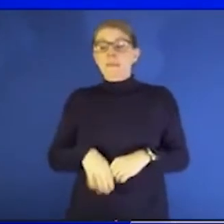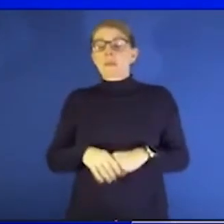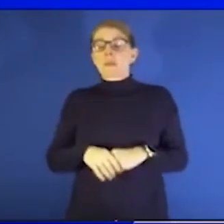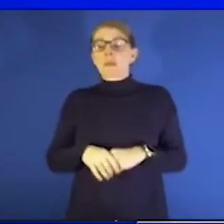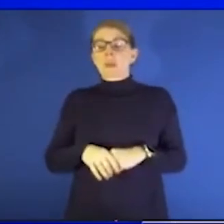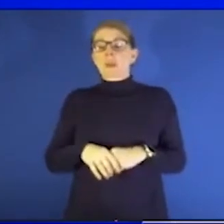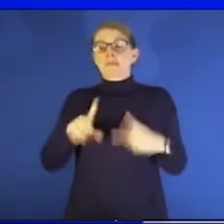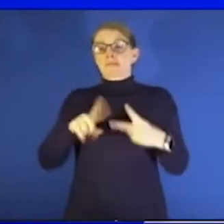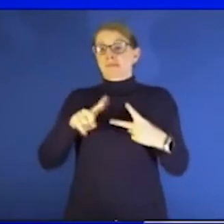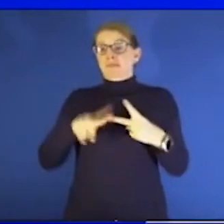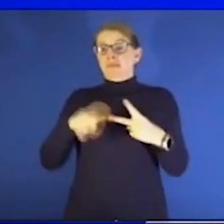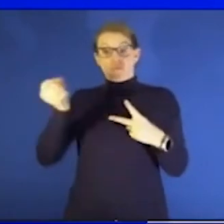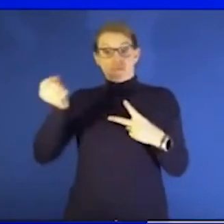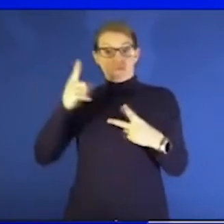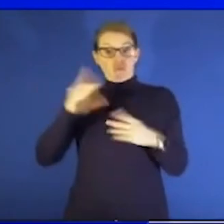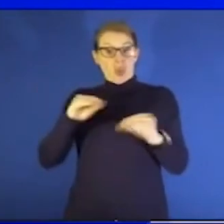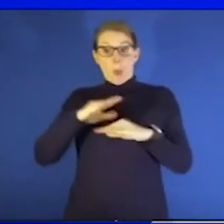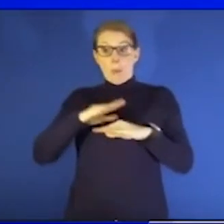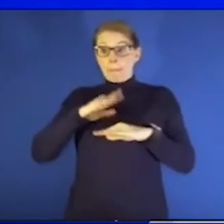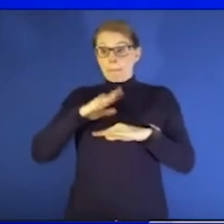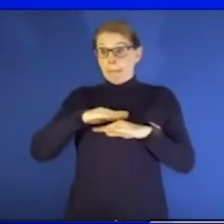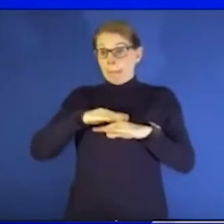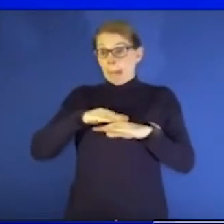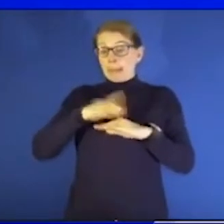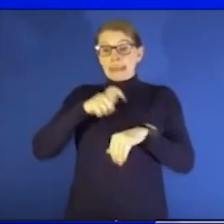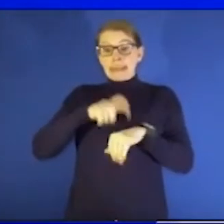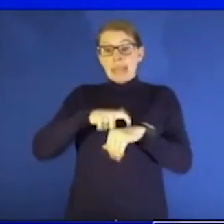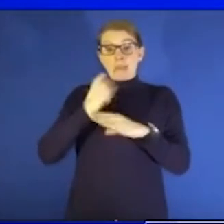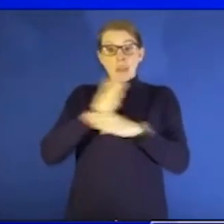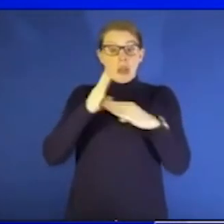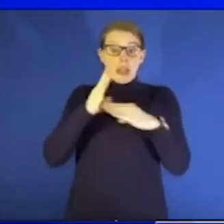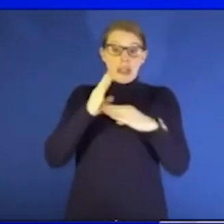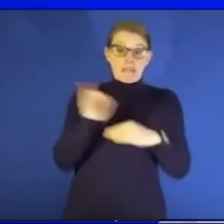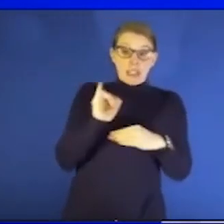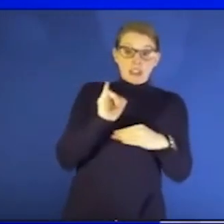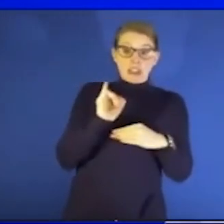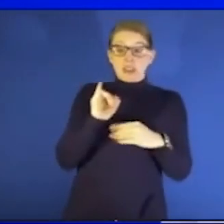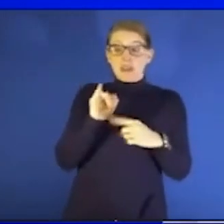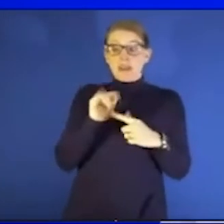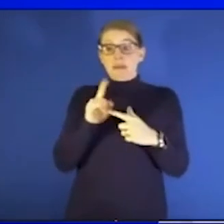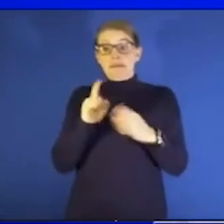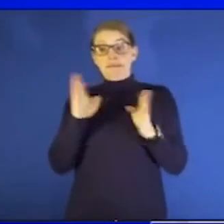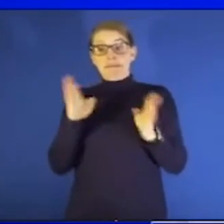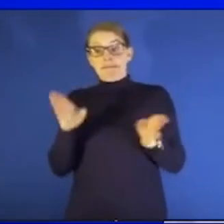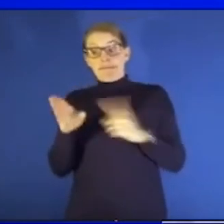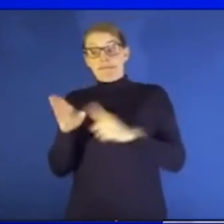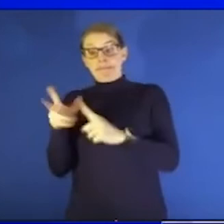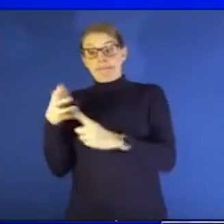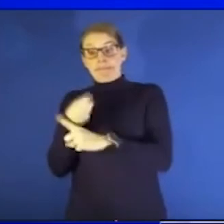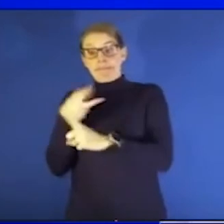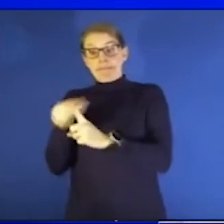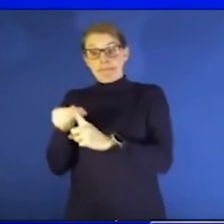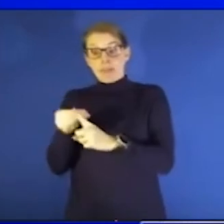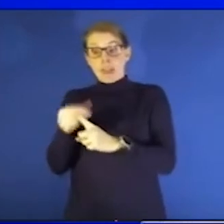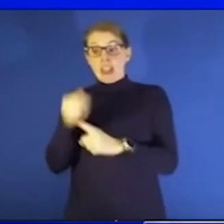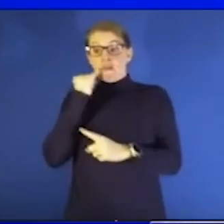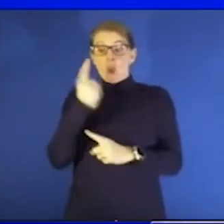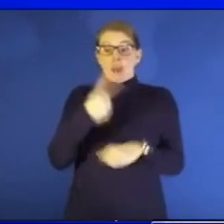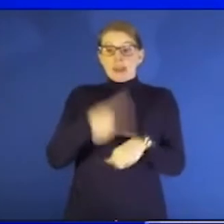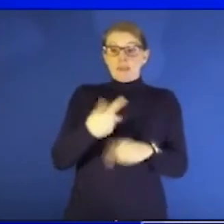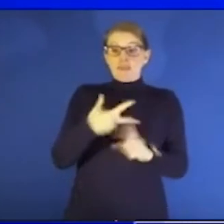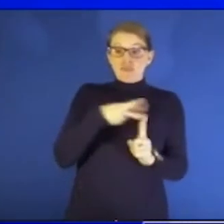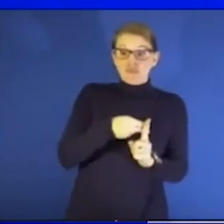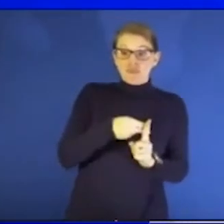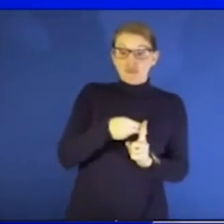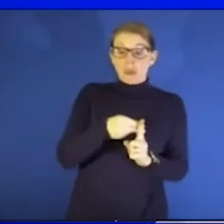although there is no minimum time between infection and vaccination, if you've already had one dose of that vaccine, getting that